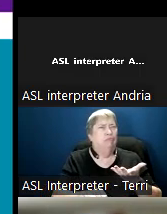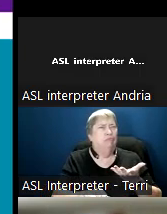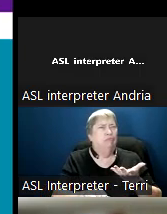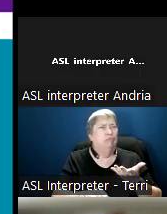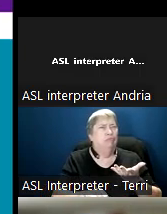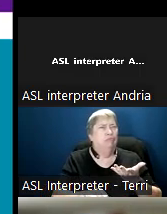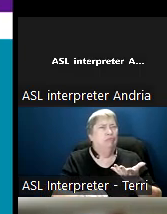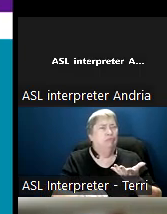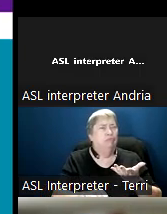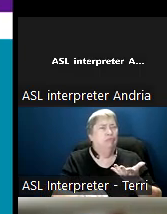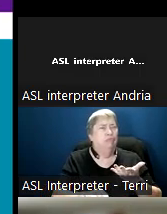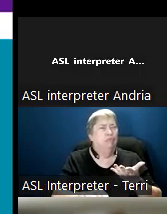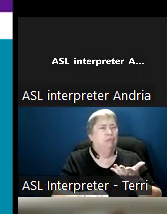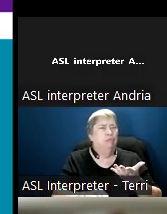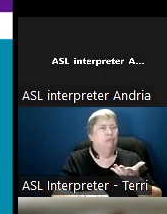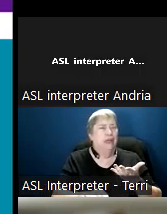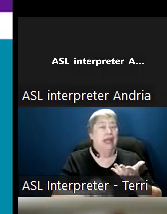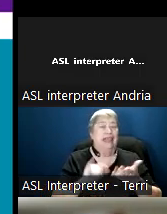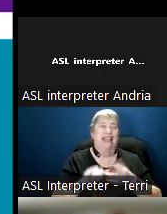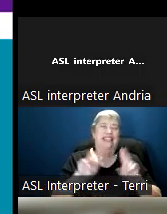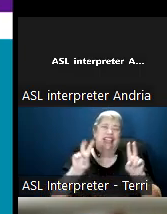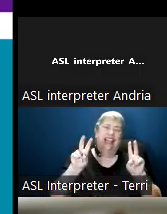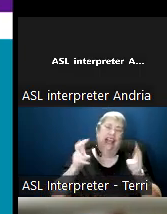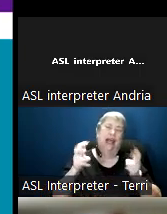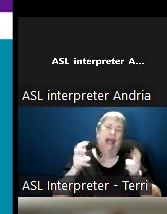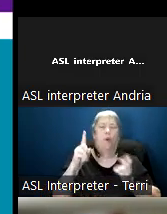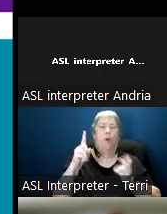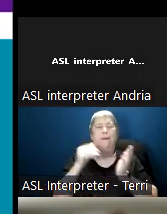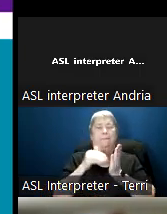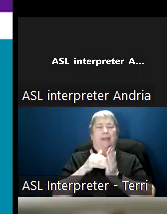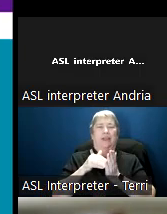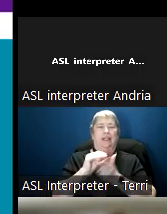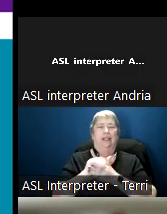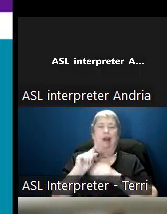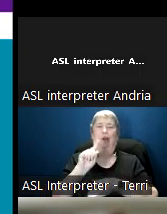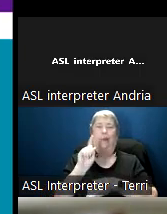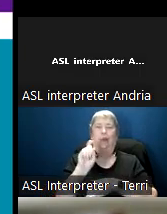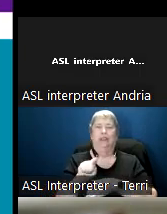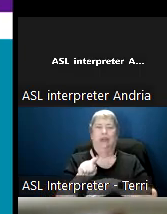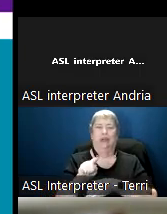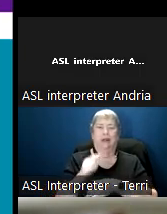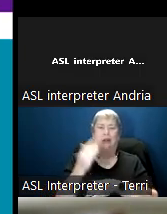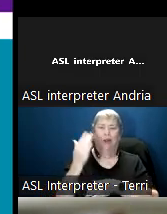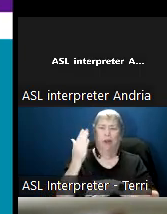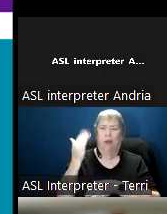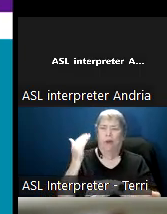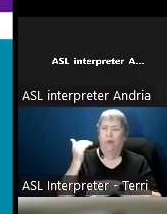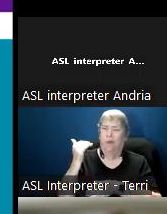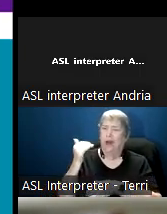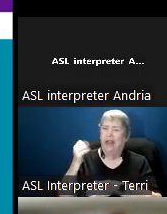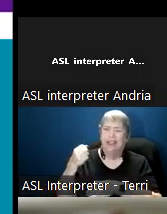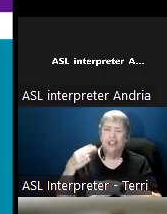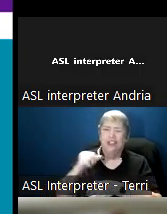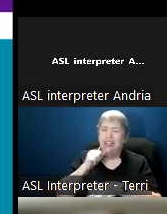here's the, the $1 million question that, everybody asks, why didn't she just leave? And we know that that is